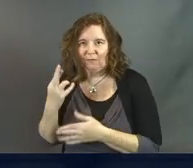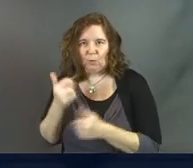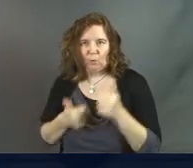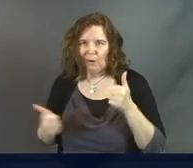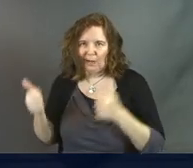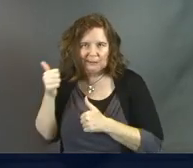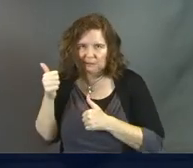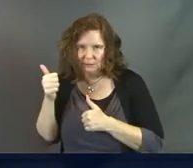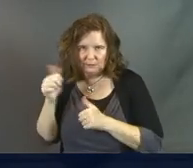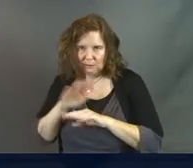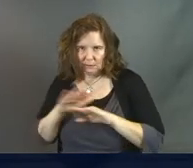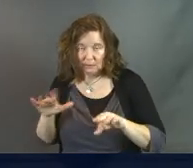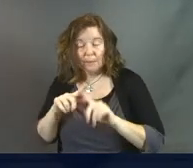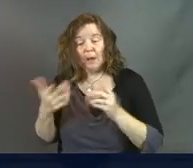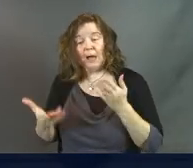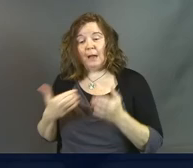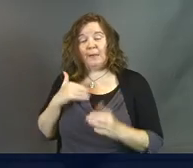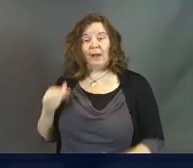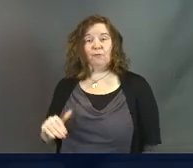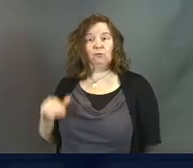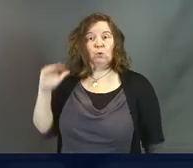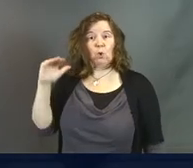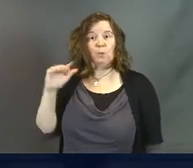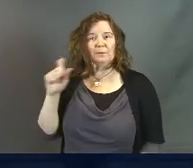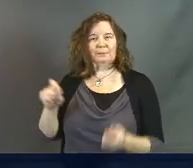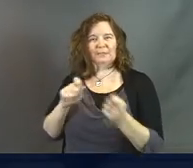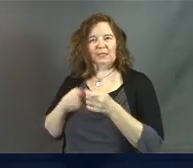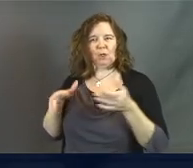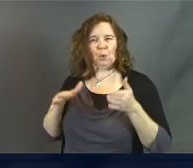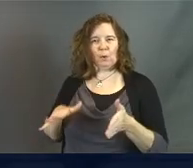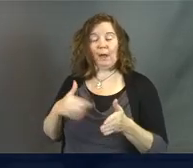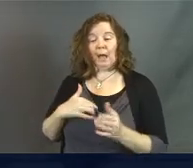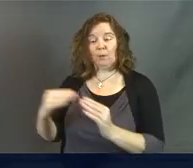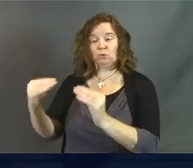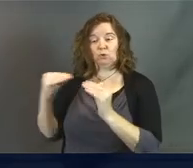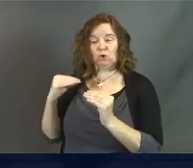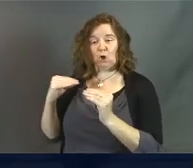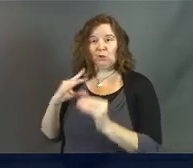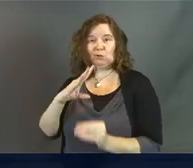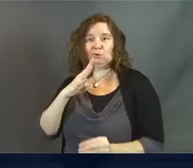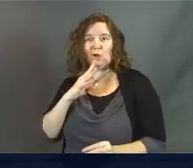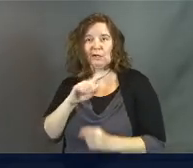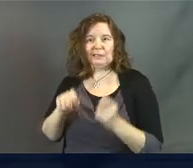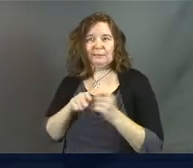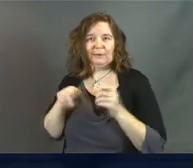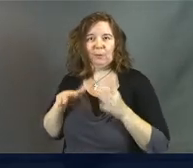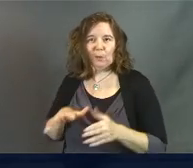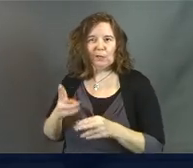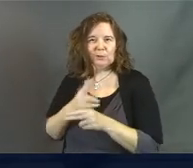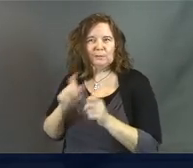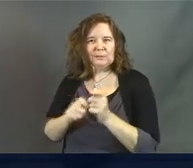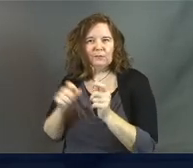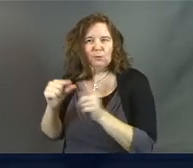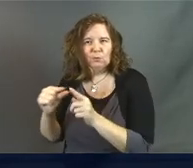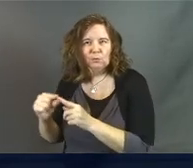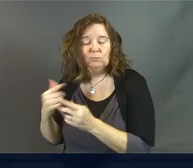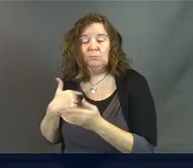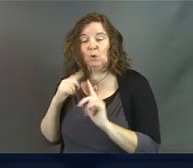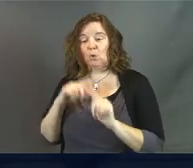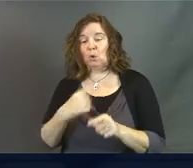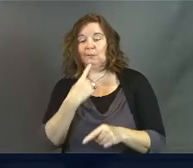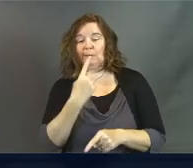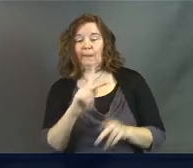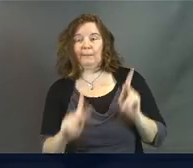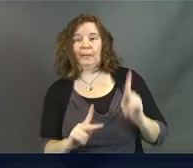race is superior, but I may have grown up a particular way. I was taught to talk a certain way. Maybe I was taught to go and